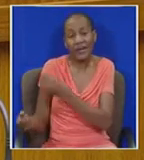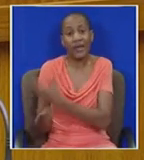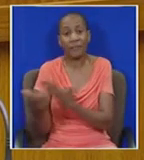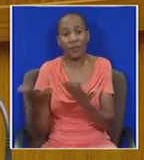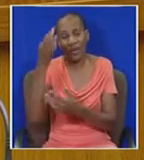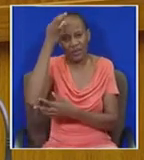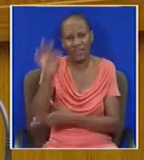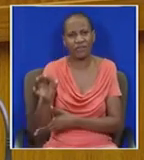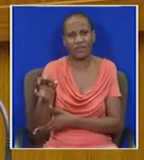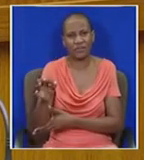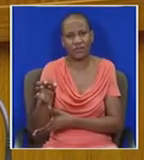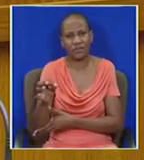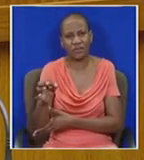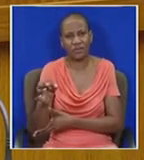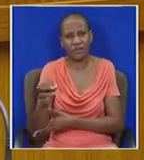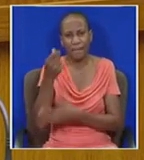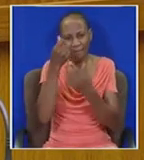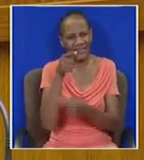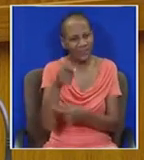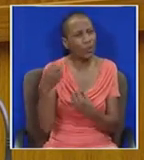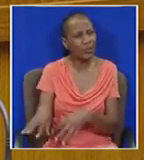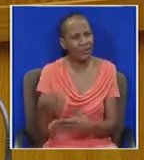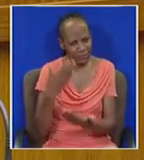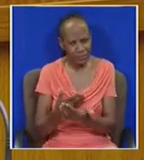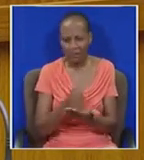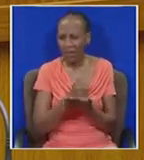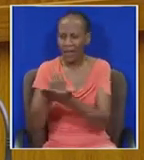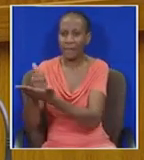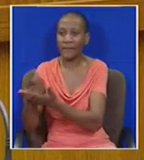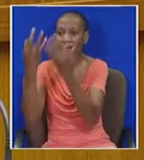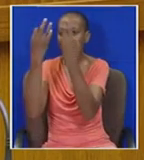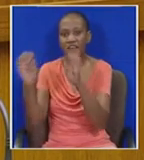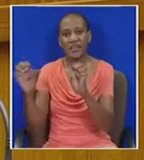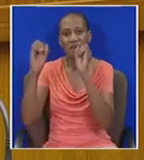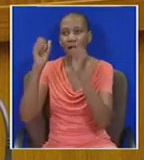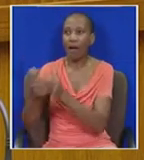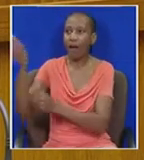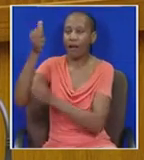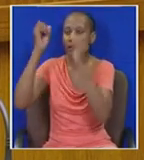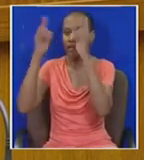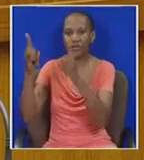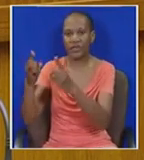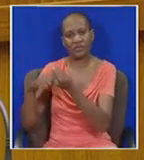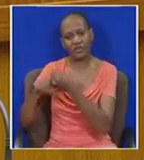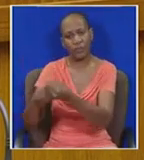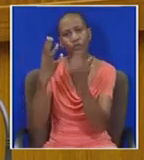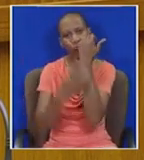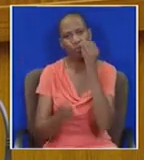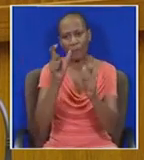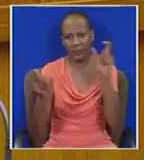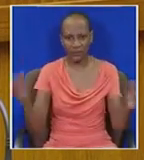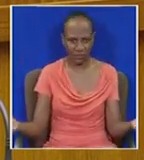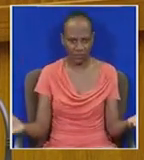could have gone towards funding free higher education for the poor. It is for this